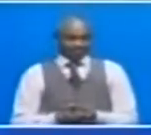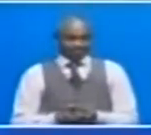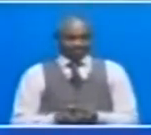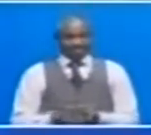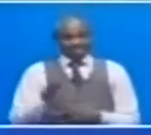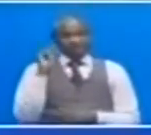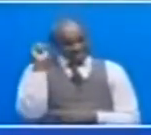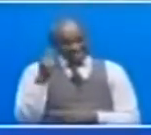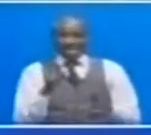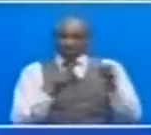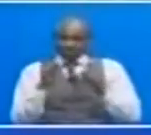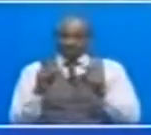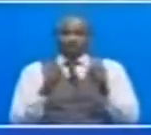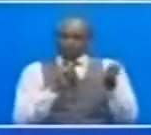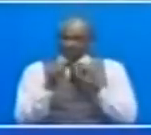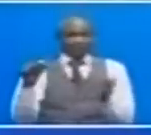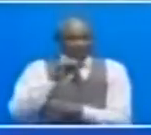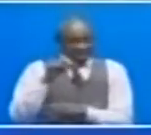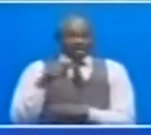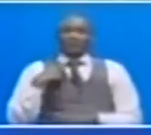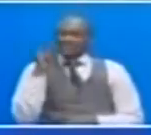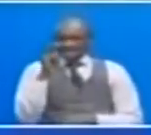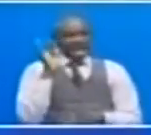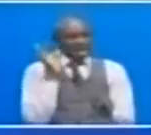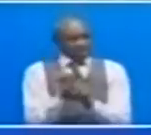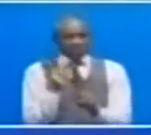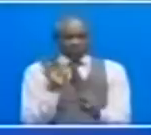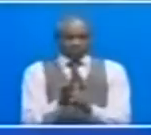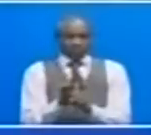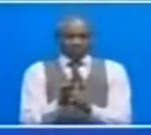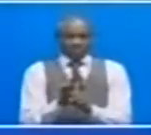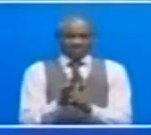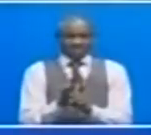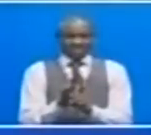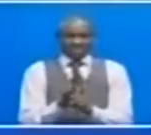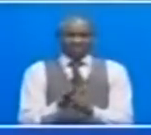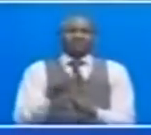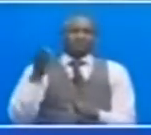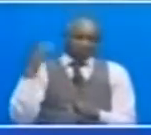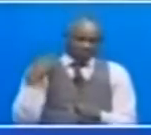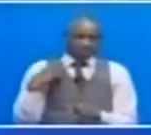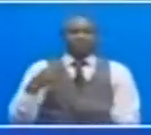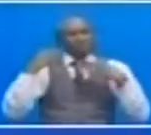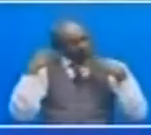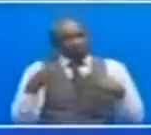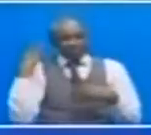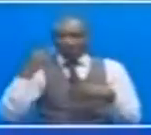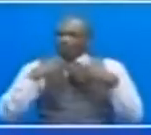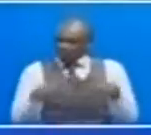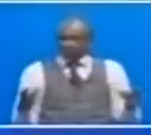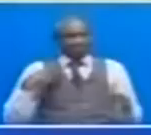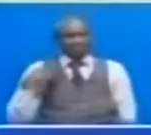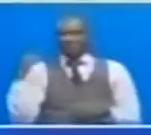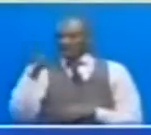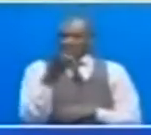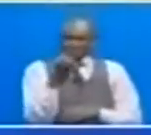of the Kenyan rally. We've seen a lot of the loss of in terms of, you know, psych and the drive of people